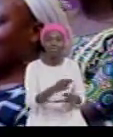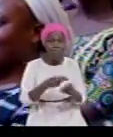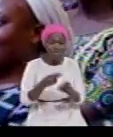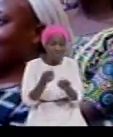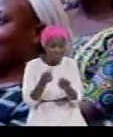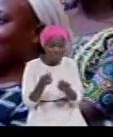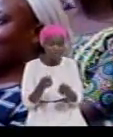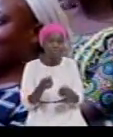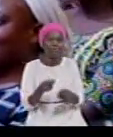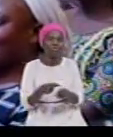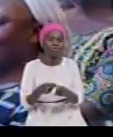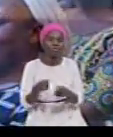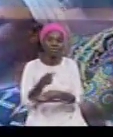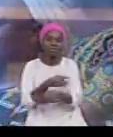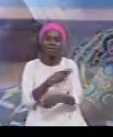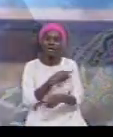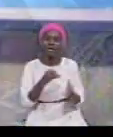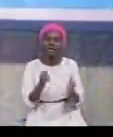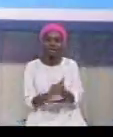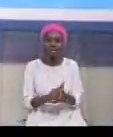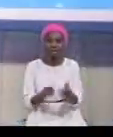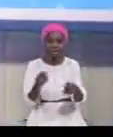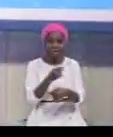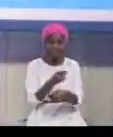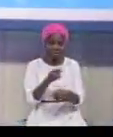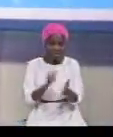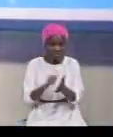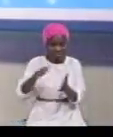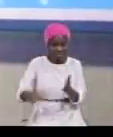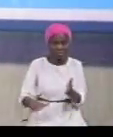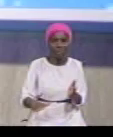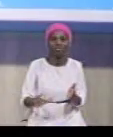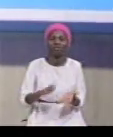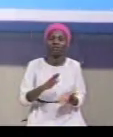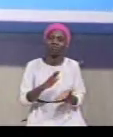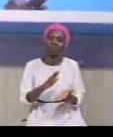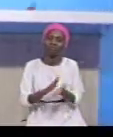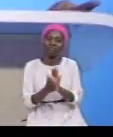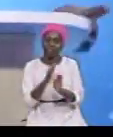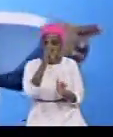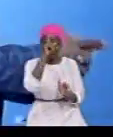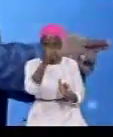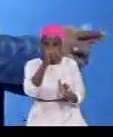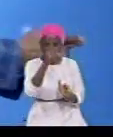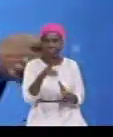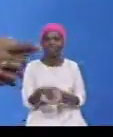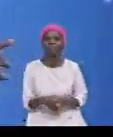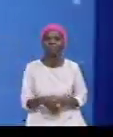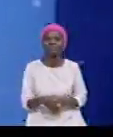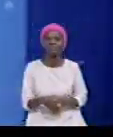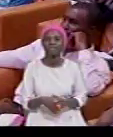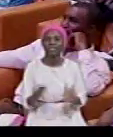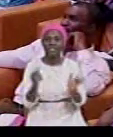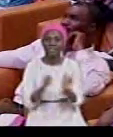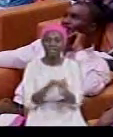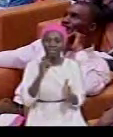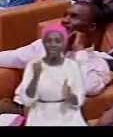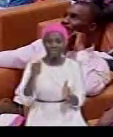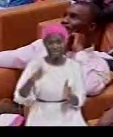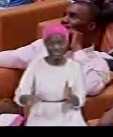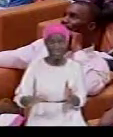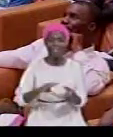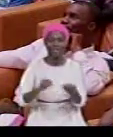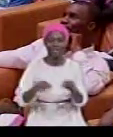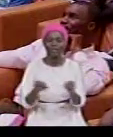just came to the positive side. I don't know whether she's a mathematician now or not, but that's a side story. I hope